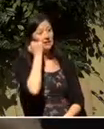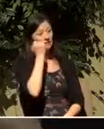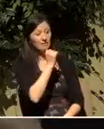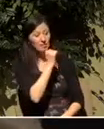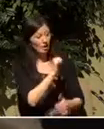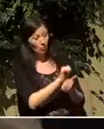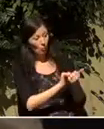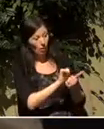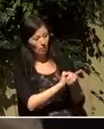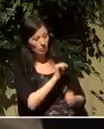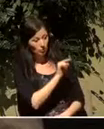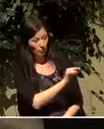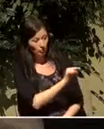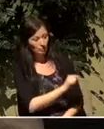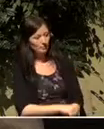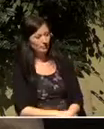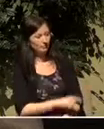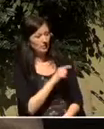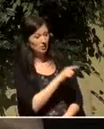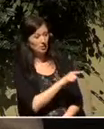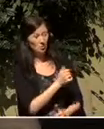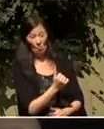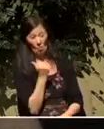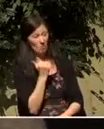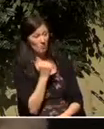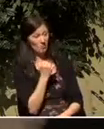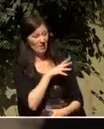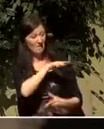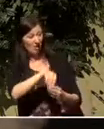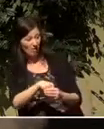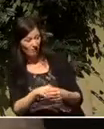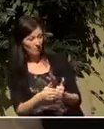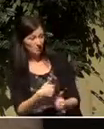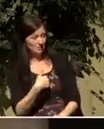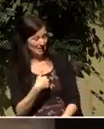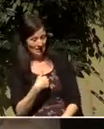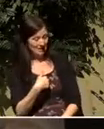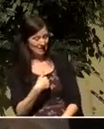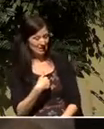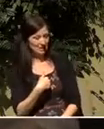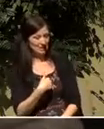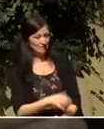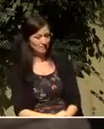you, you will have no parts with me.